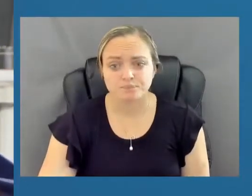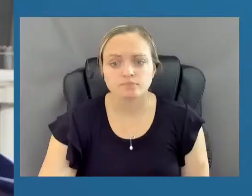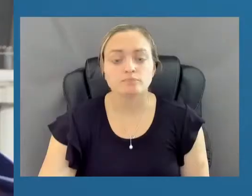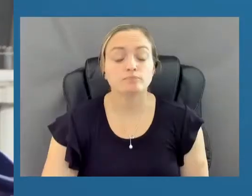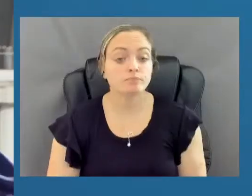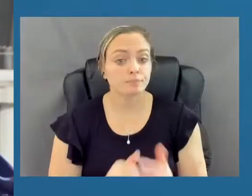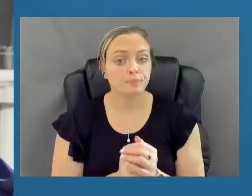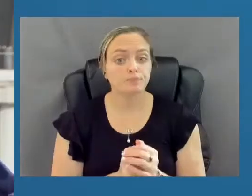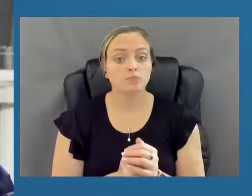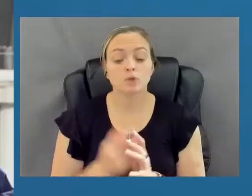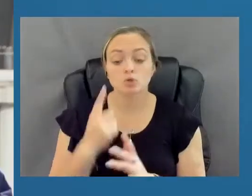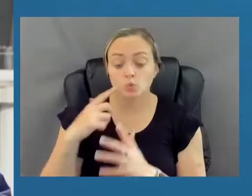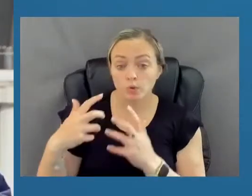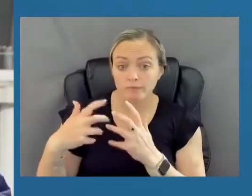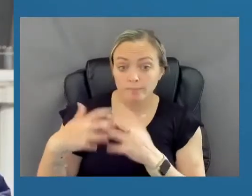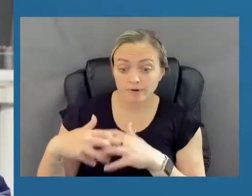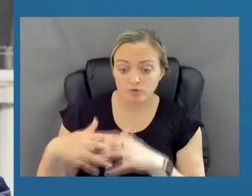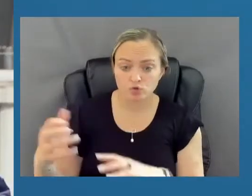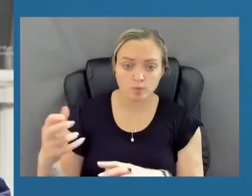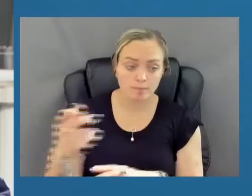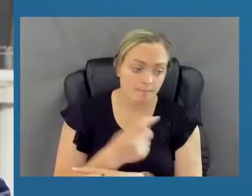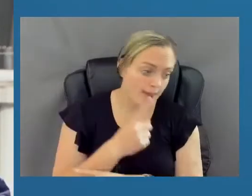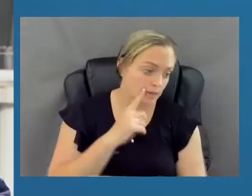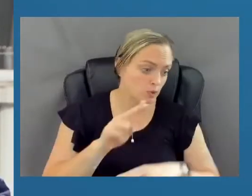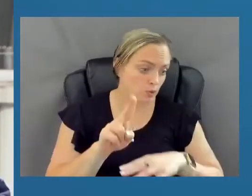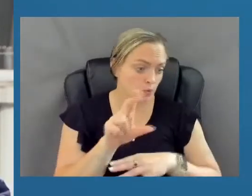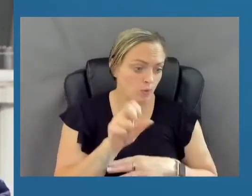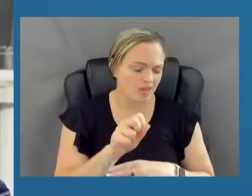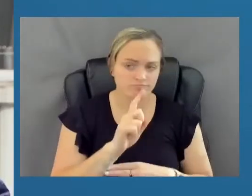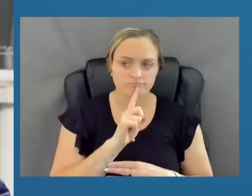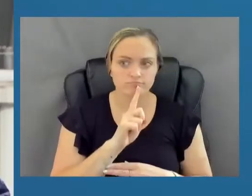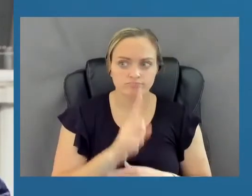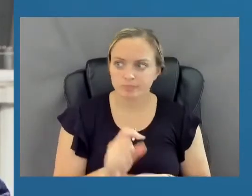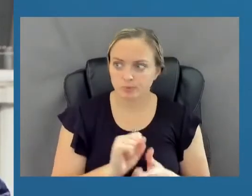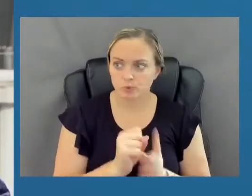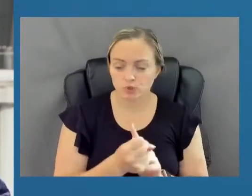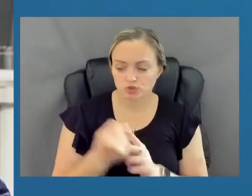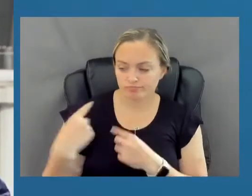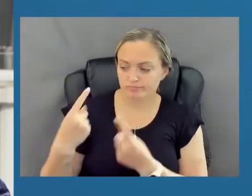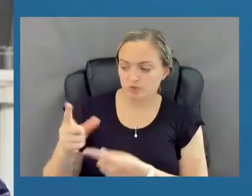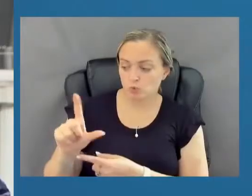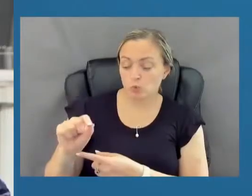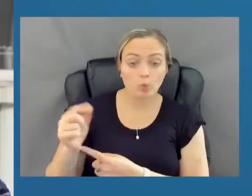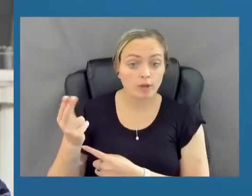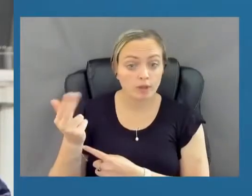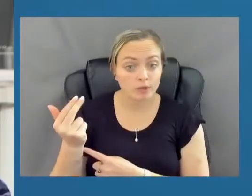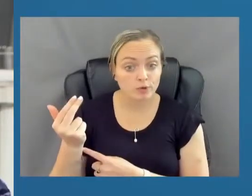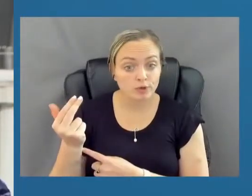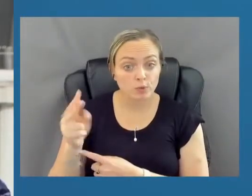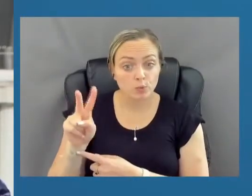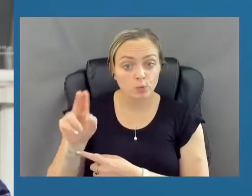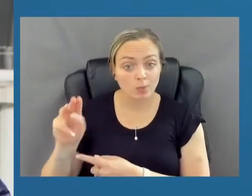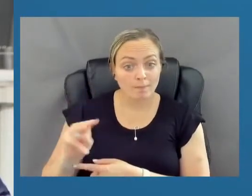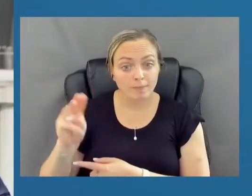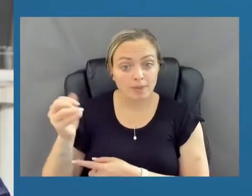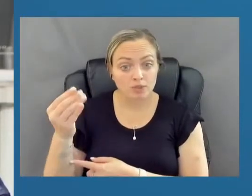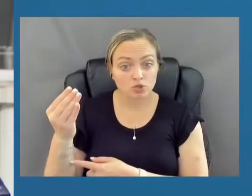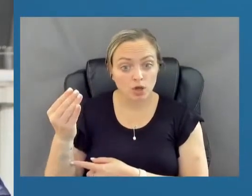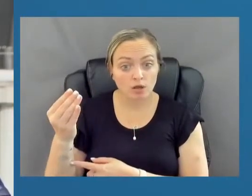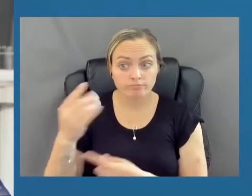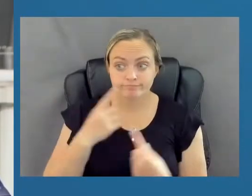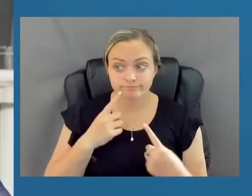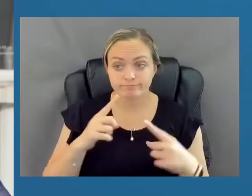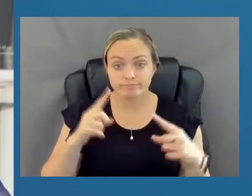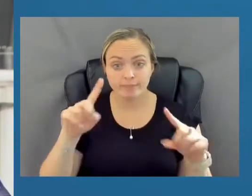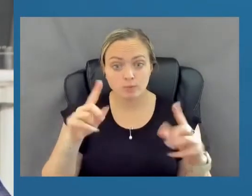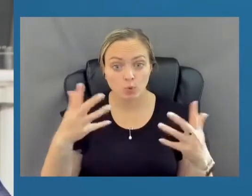of manufacturing back to the U.S. is real. Since 2013, 2 million jobs have been announced or